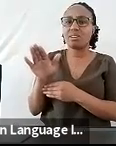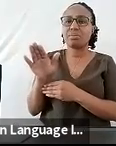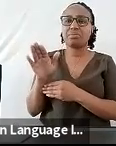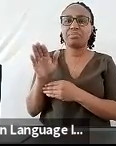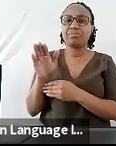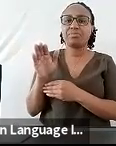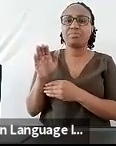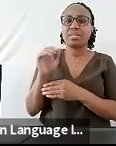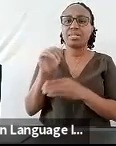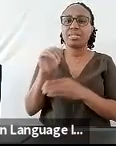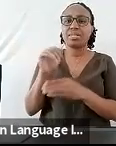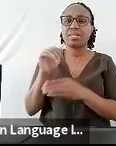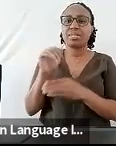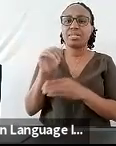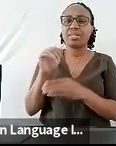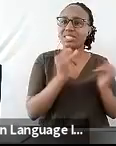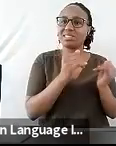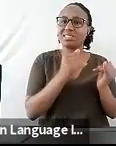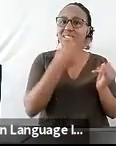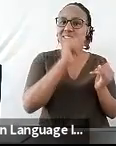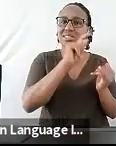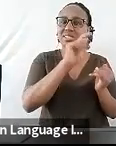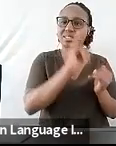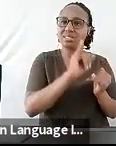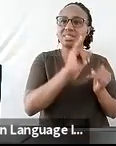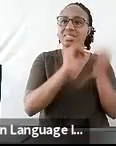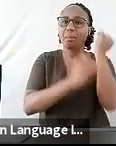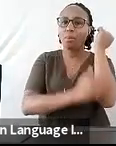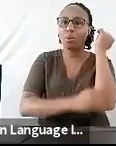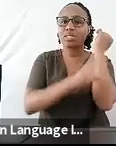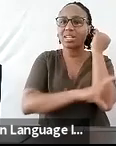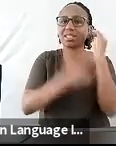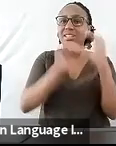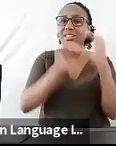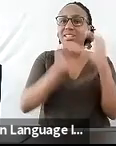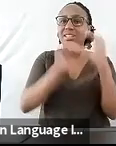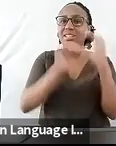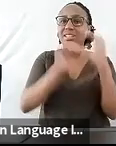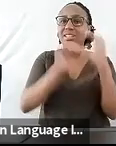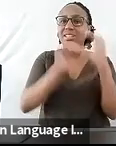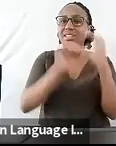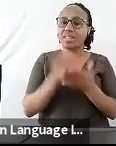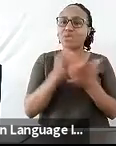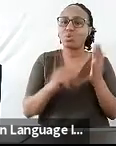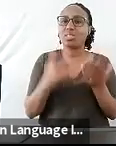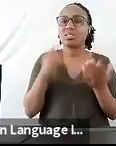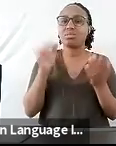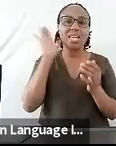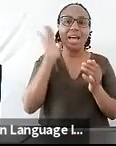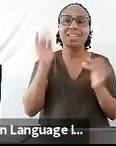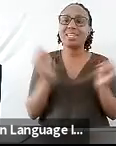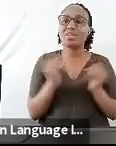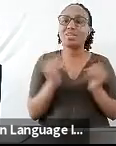it's Haiti is the poorest country in the Western Hemisphere. That's the name of the country. And it was like, yeah, I was